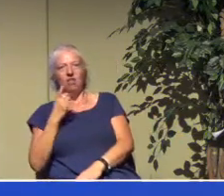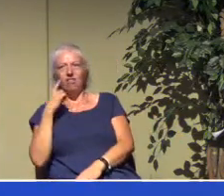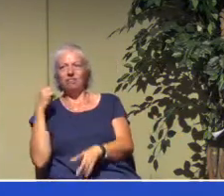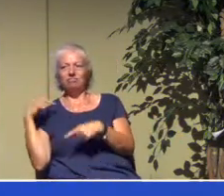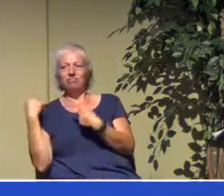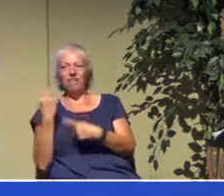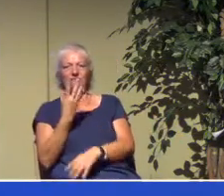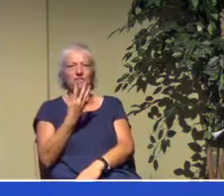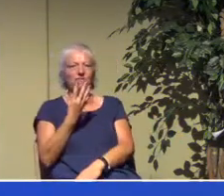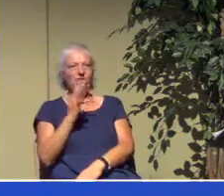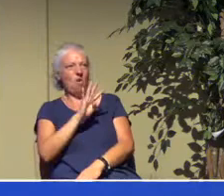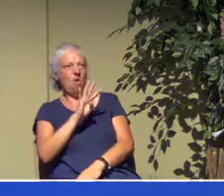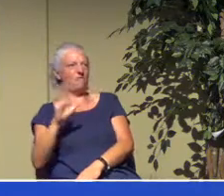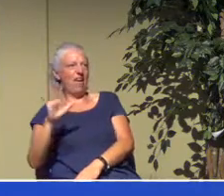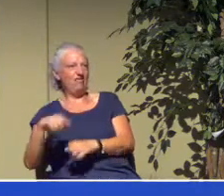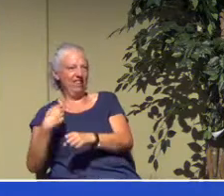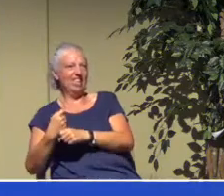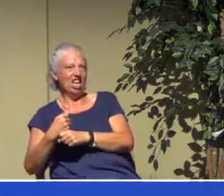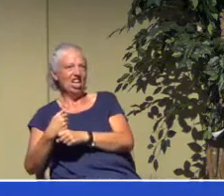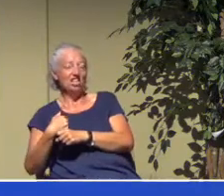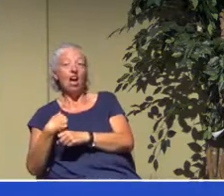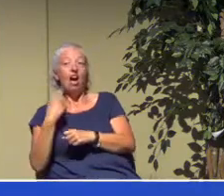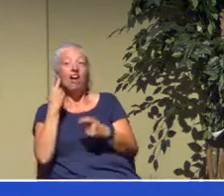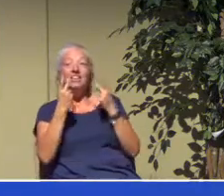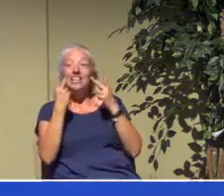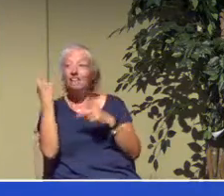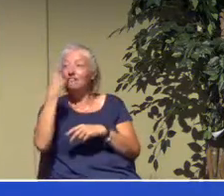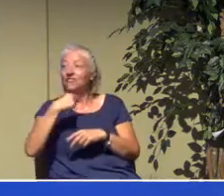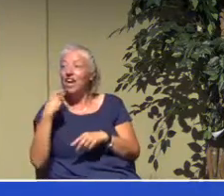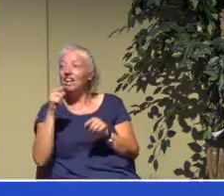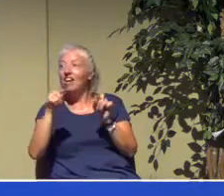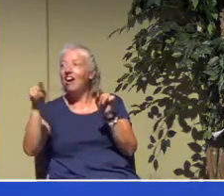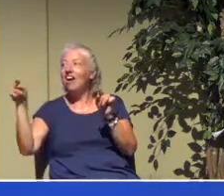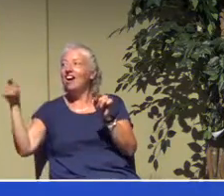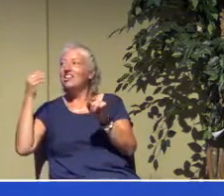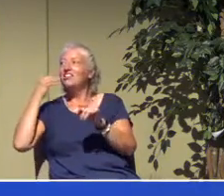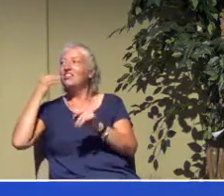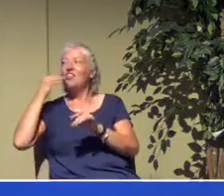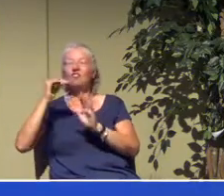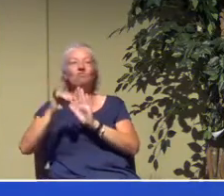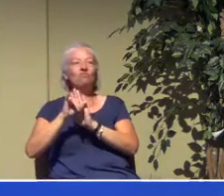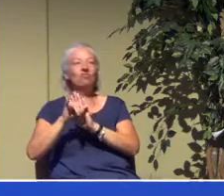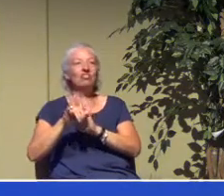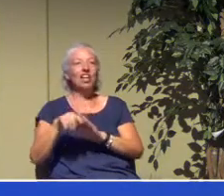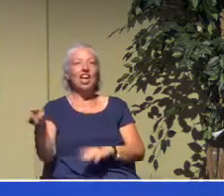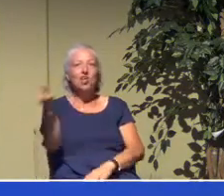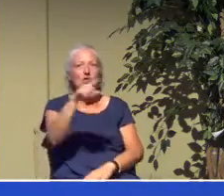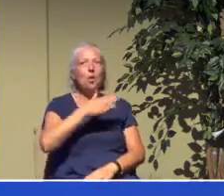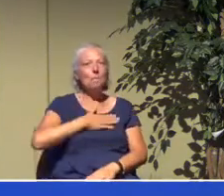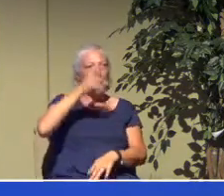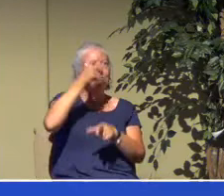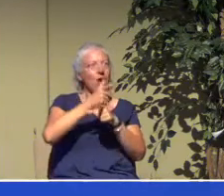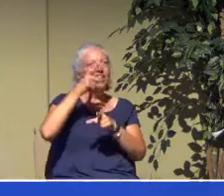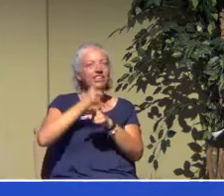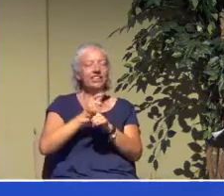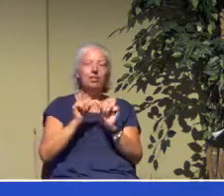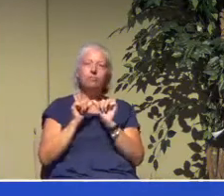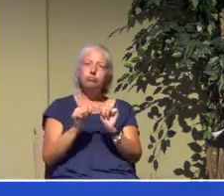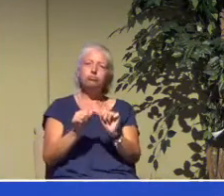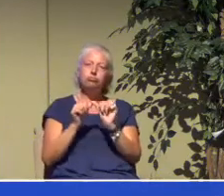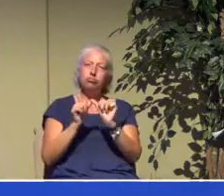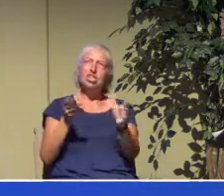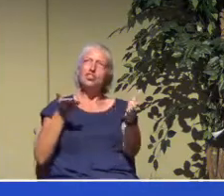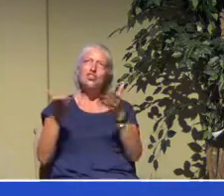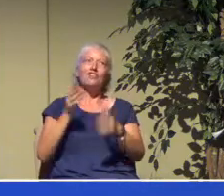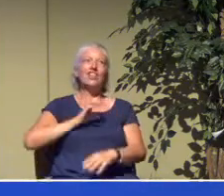4 or 5 years, you know, I still see familiar faces. And my brothers and sisters here, persevering and striving to serve Christ. And for